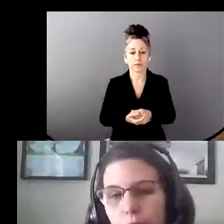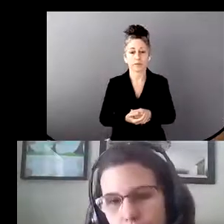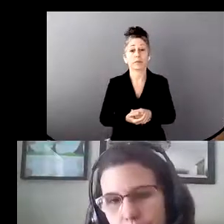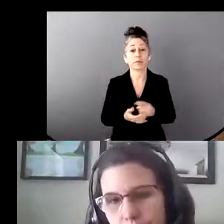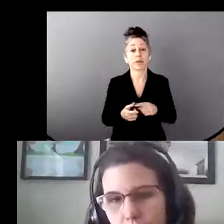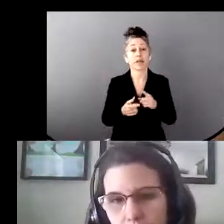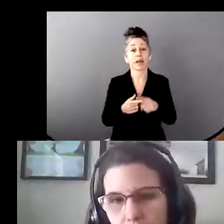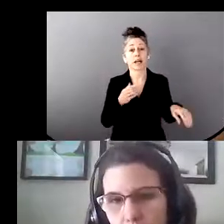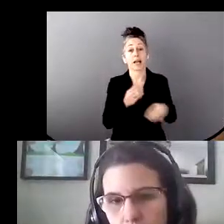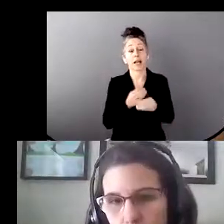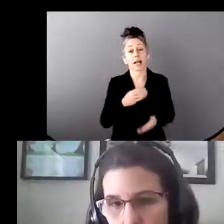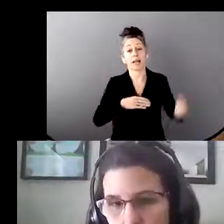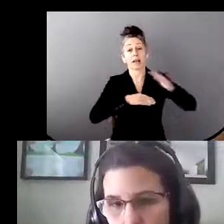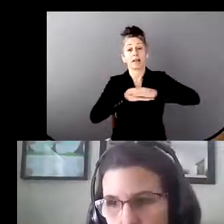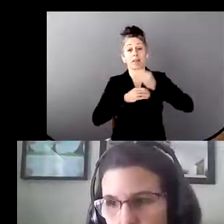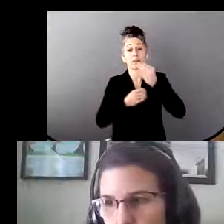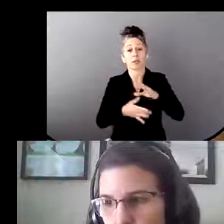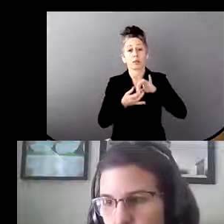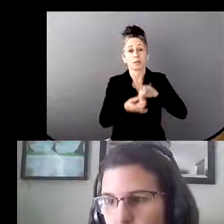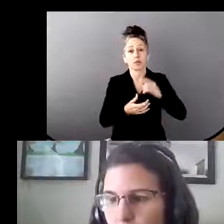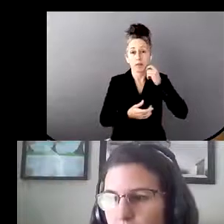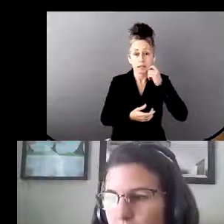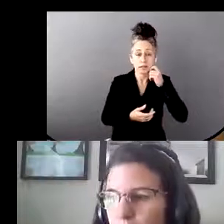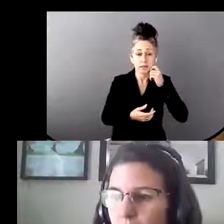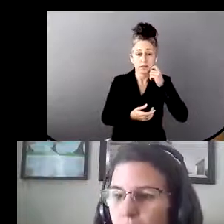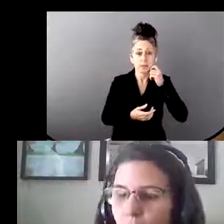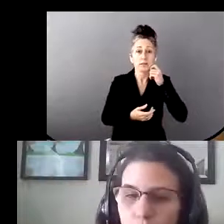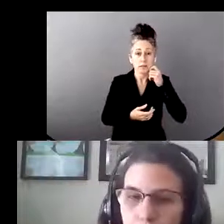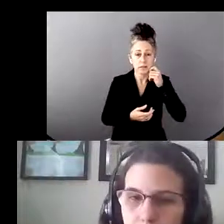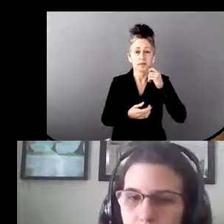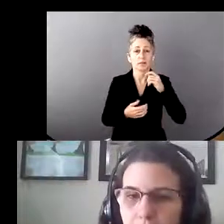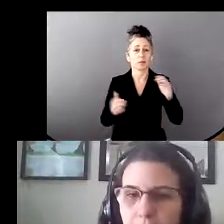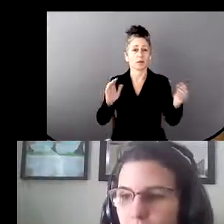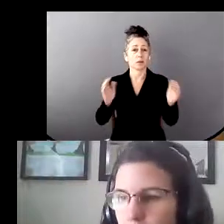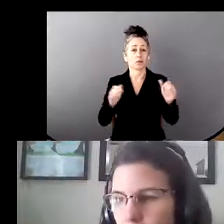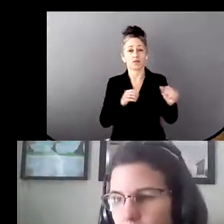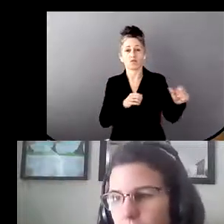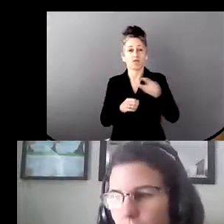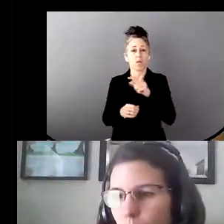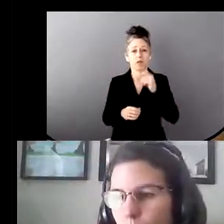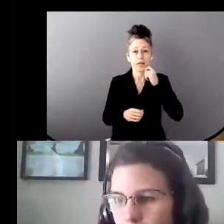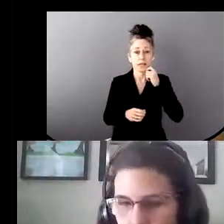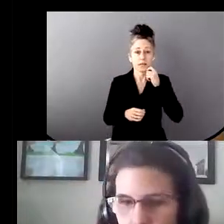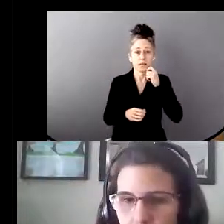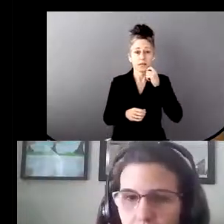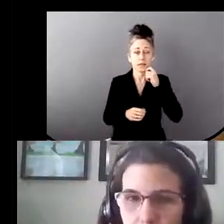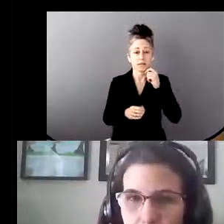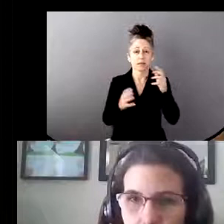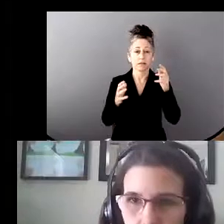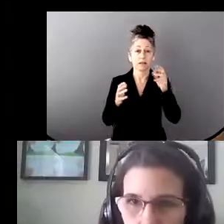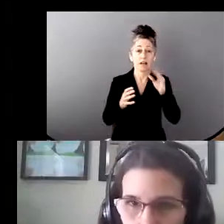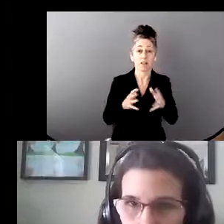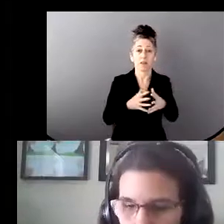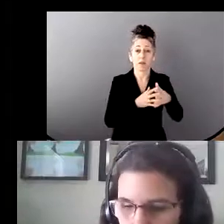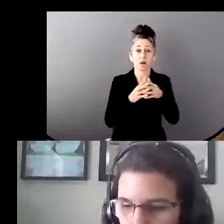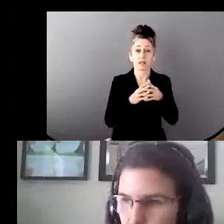about race, just among the no disability group, it shows that compared to all races, African Americans are more likely to lack